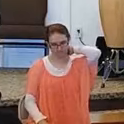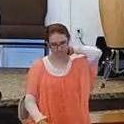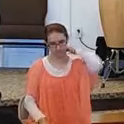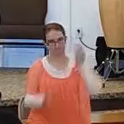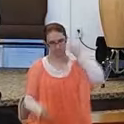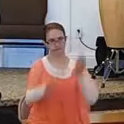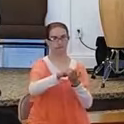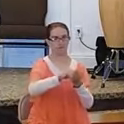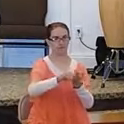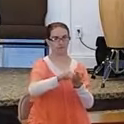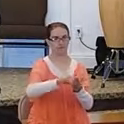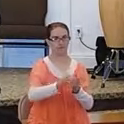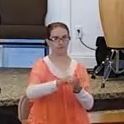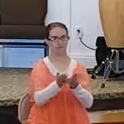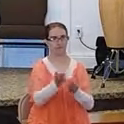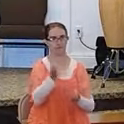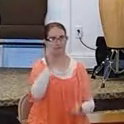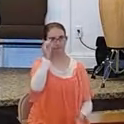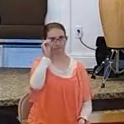book.